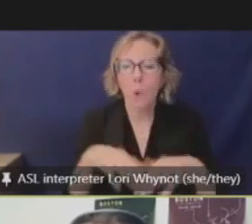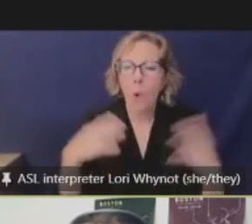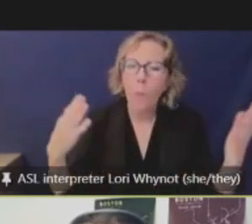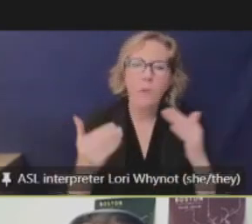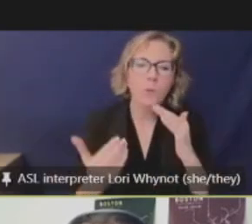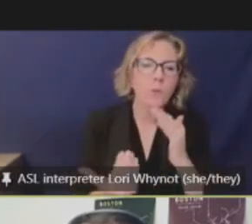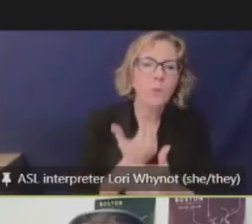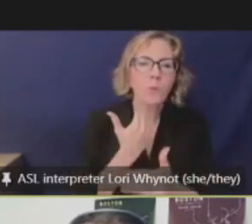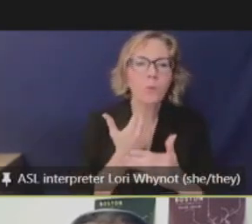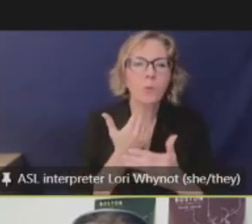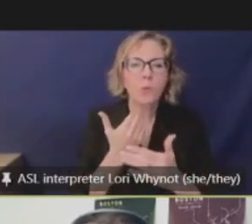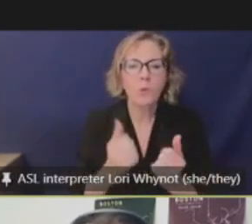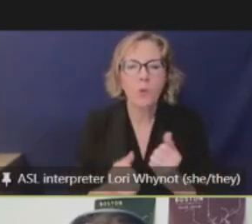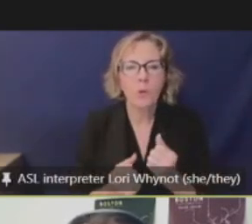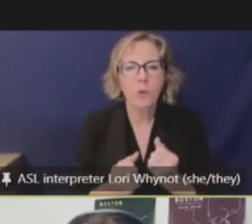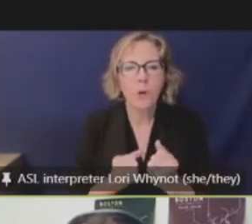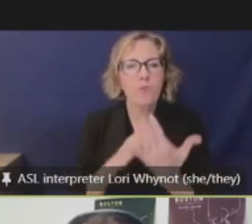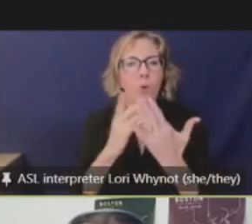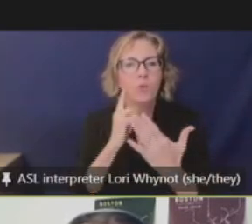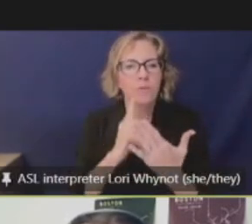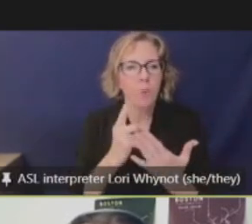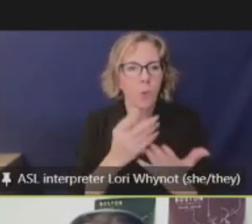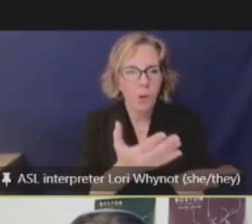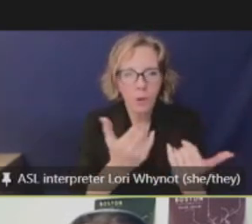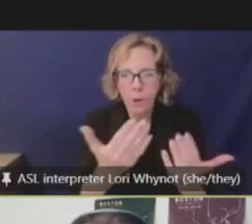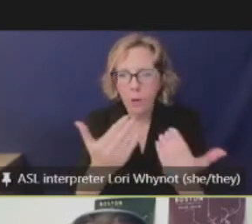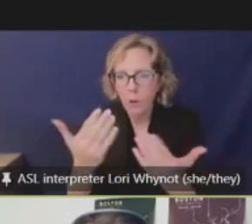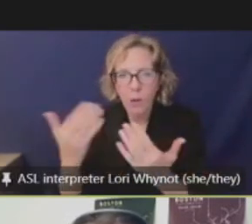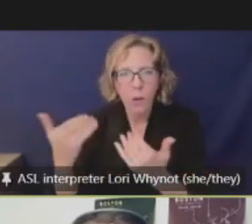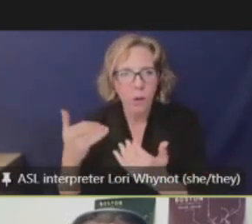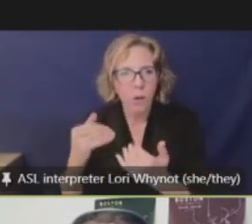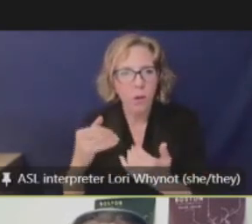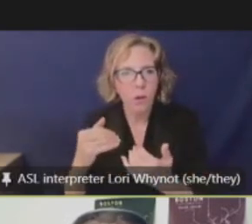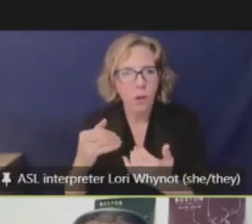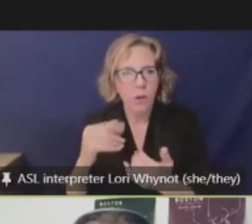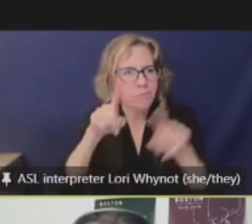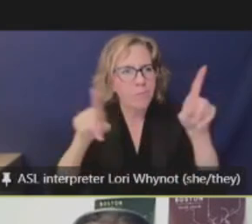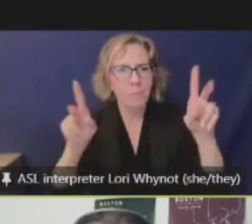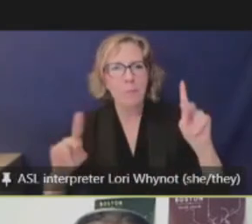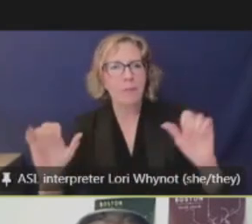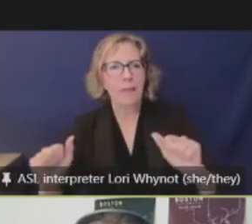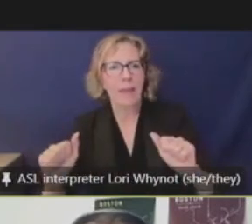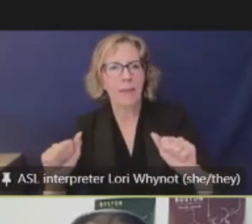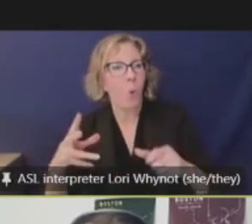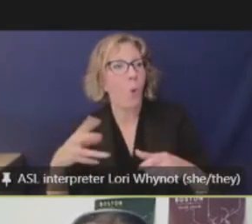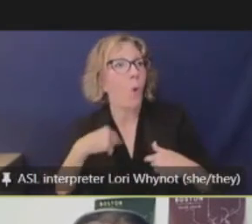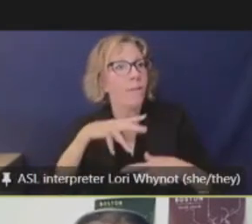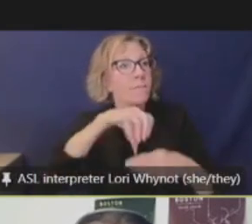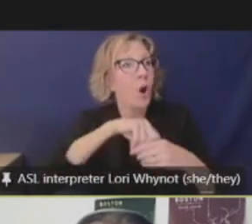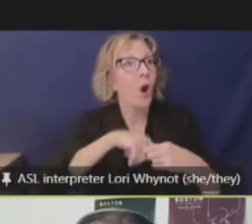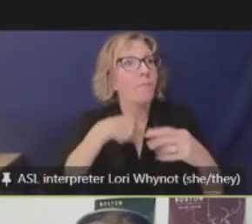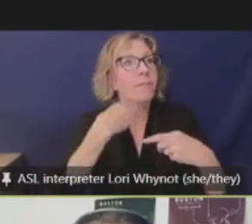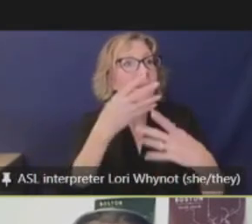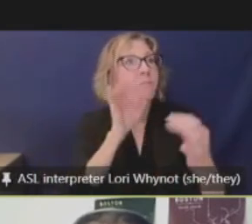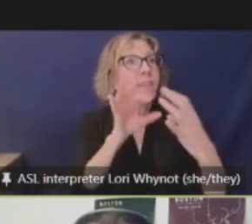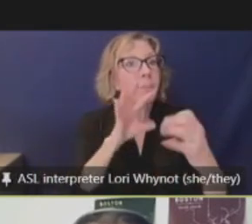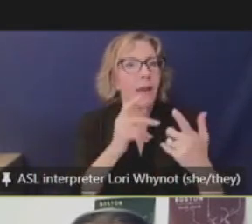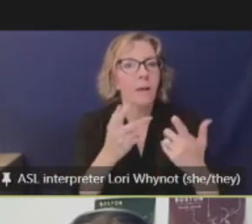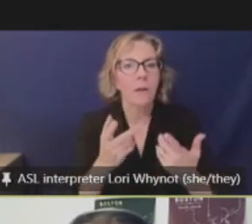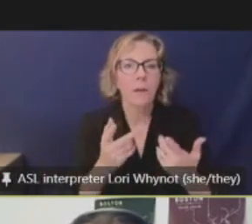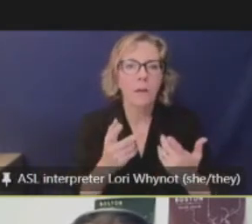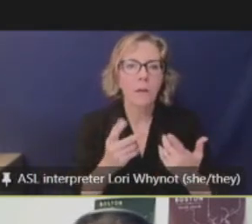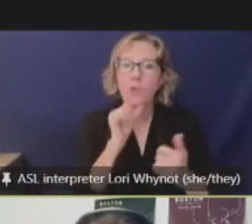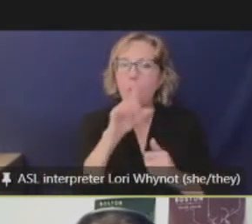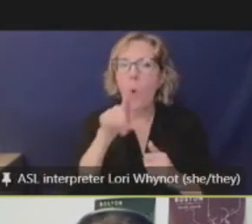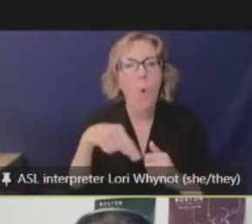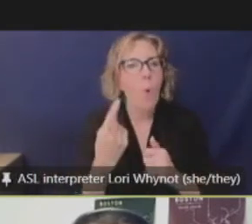it easier for people to learn about and easier for people to take part in and share their feedback with us. That includes digital, in-person,